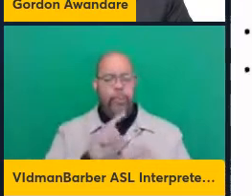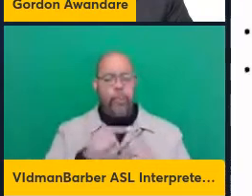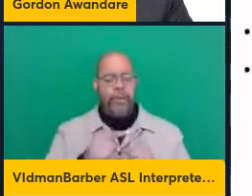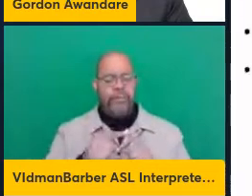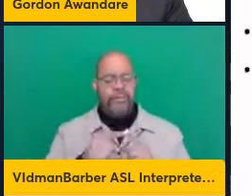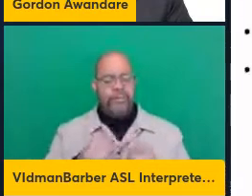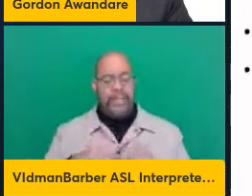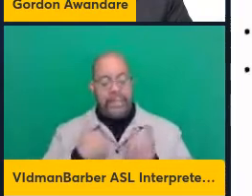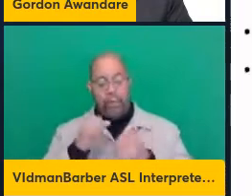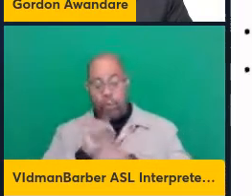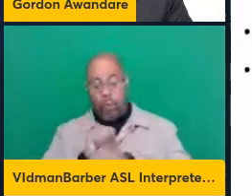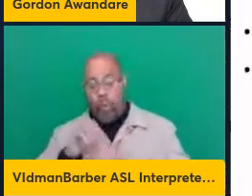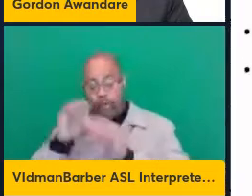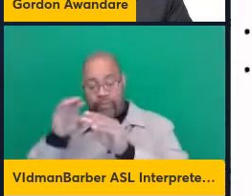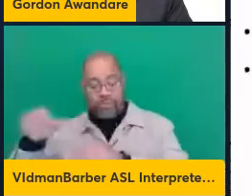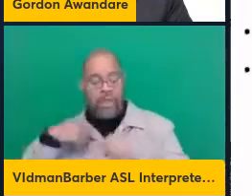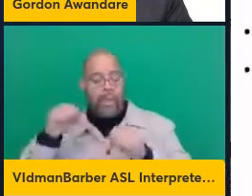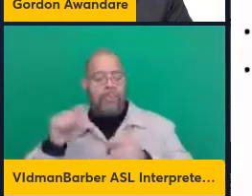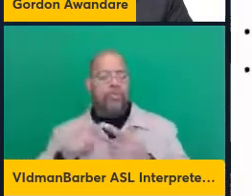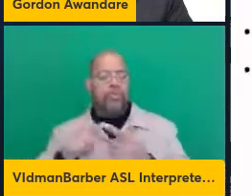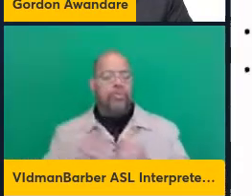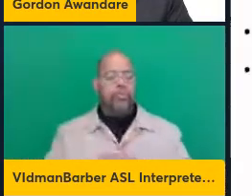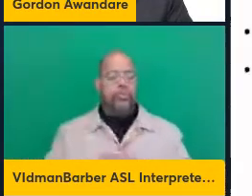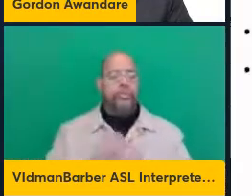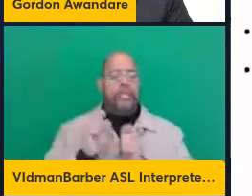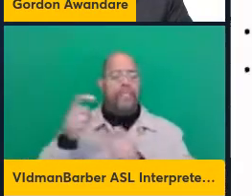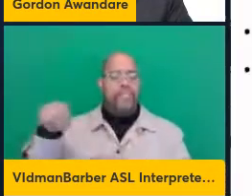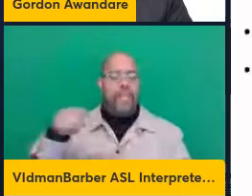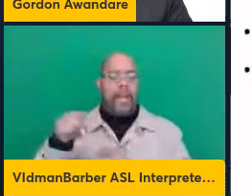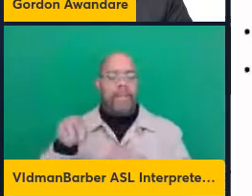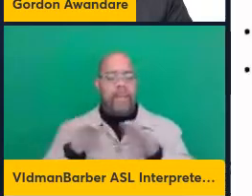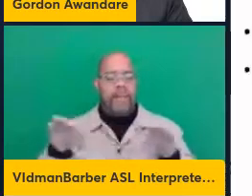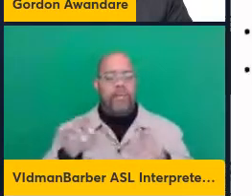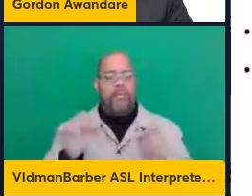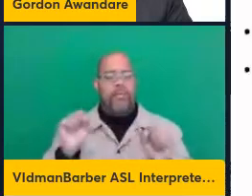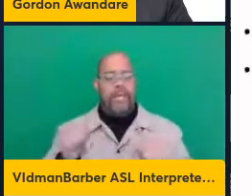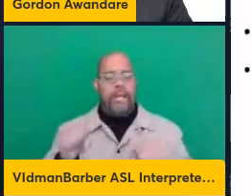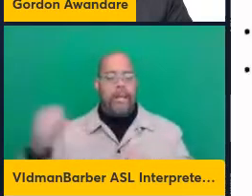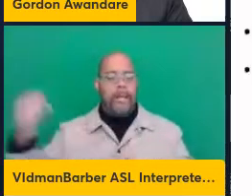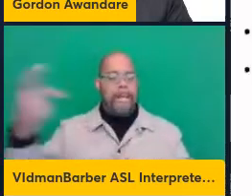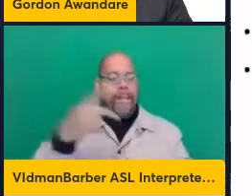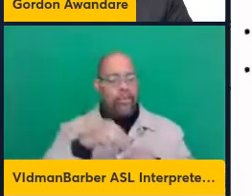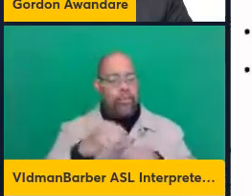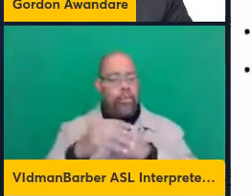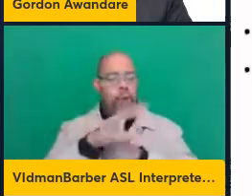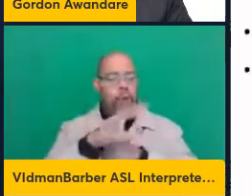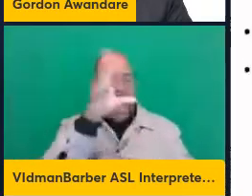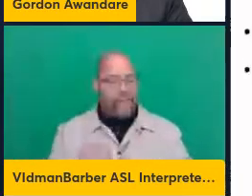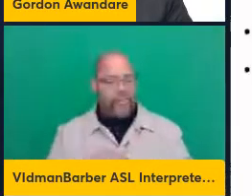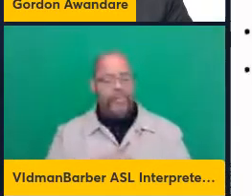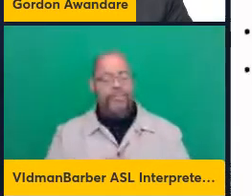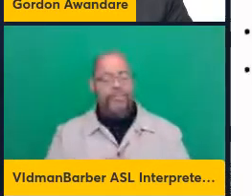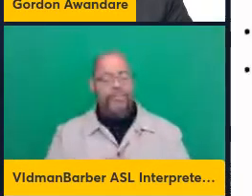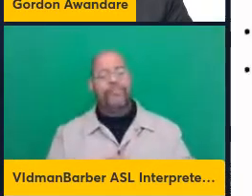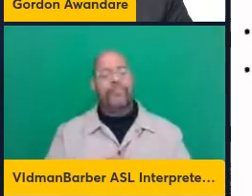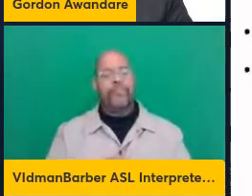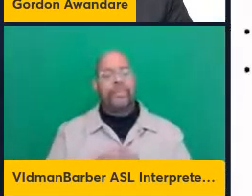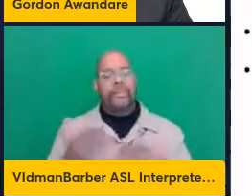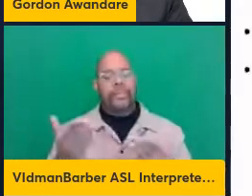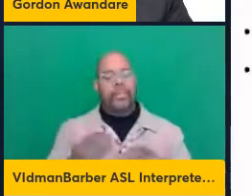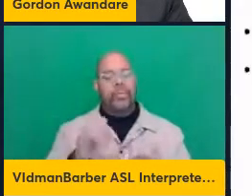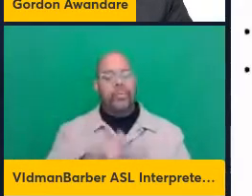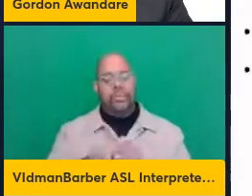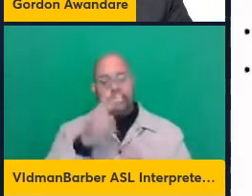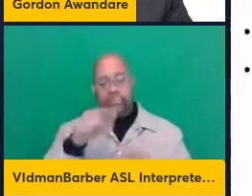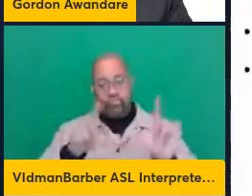or working overseas, and we were able to give them the platform to return to the continent. Here on the right of the screen,